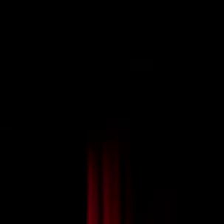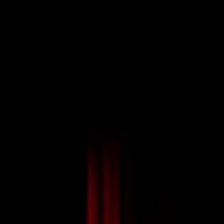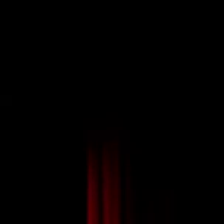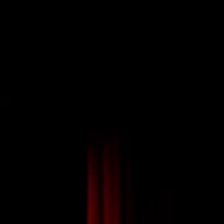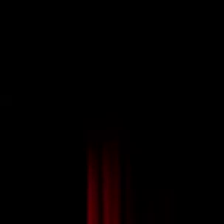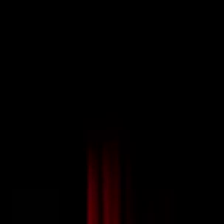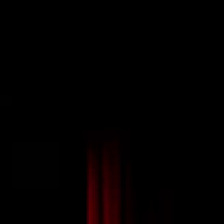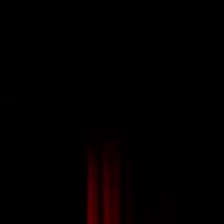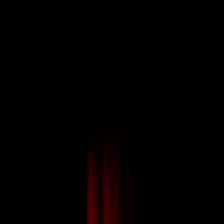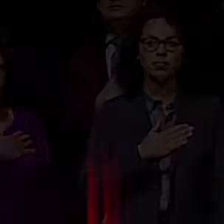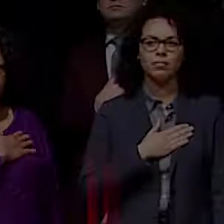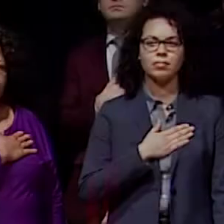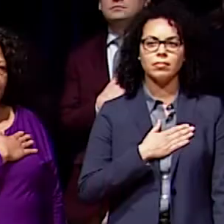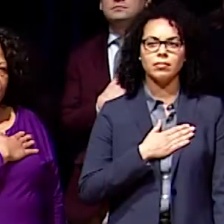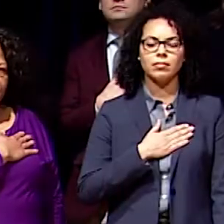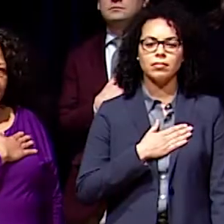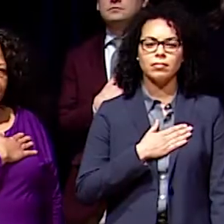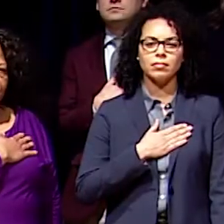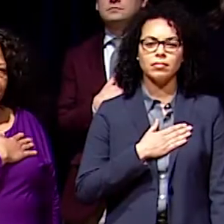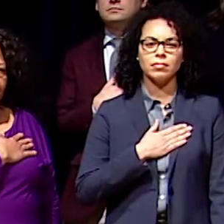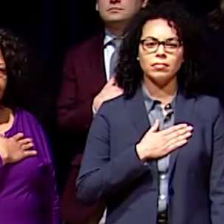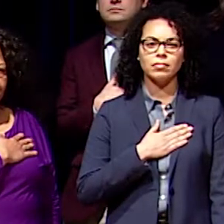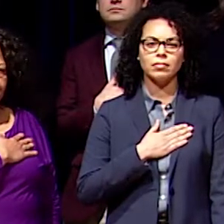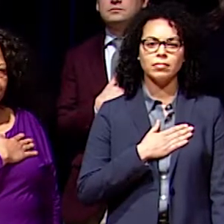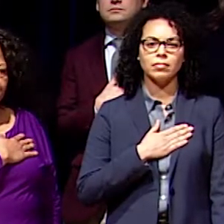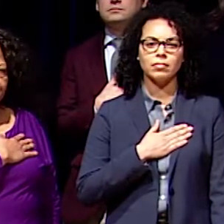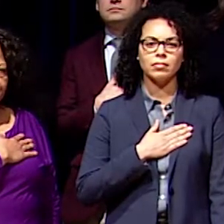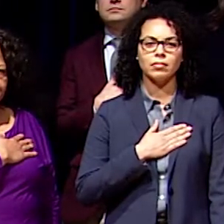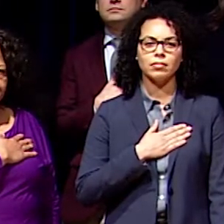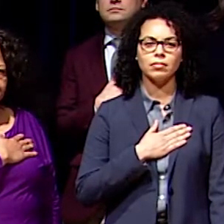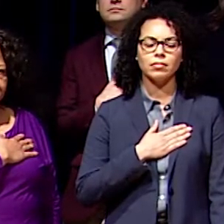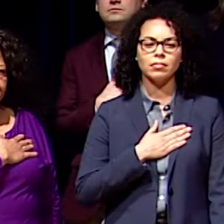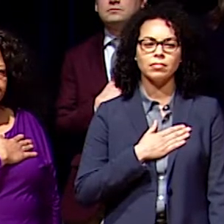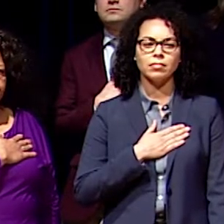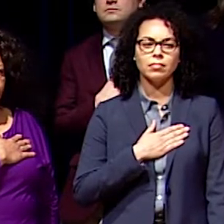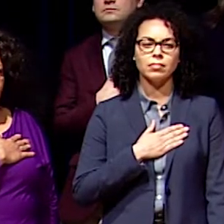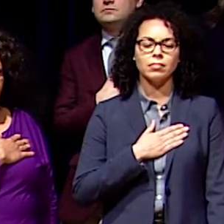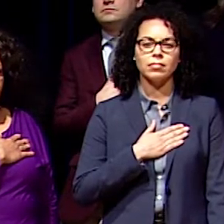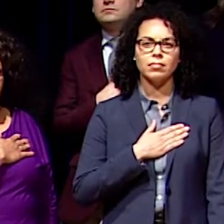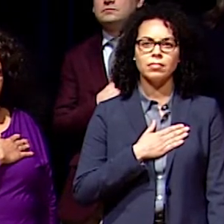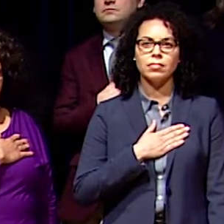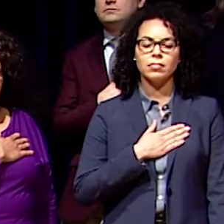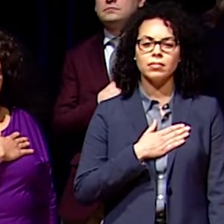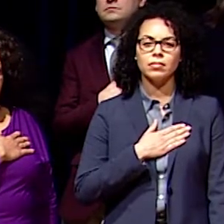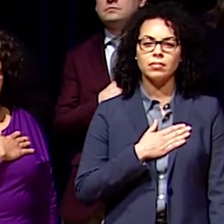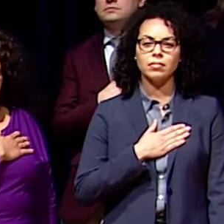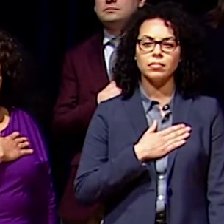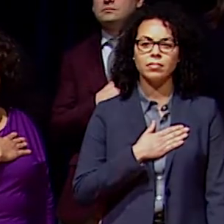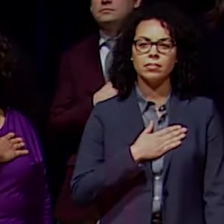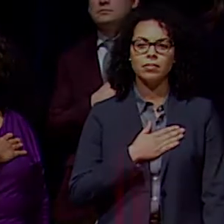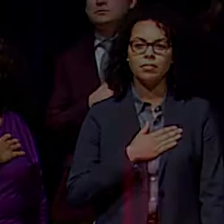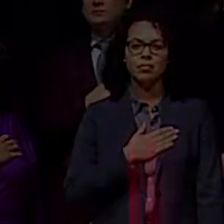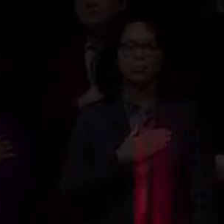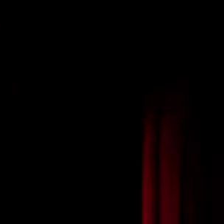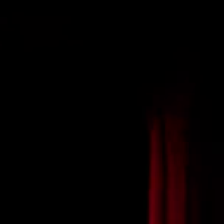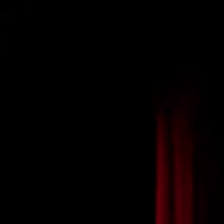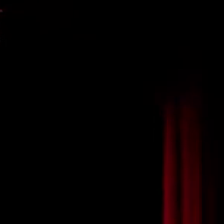Oh, say, can you see by